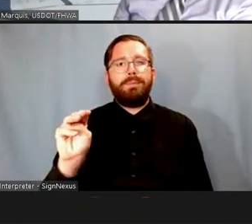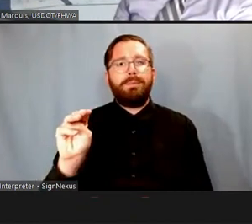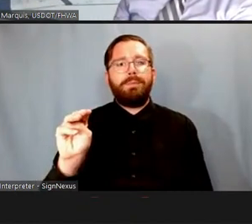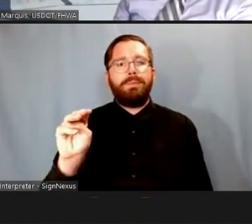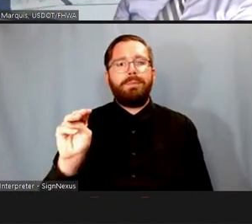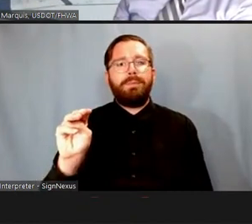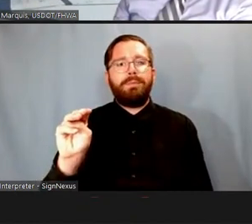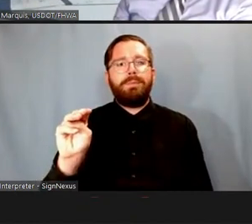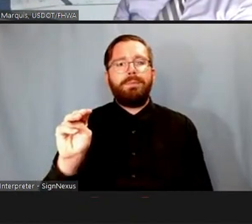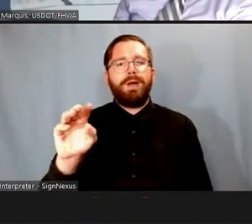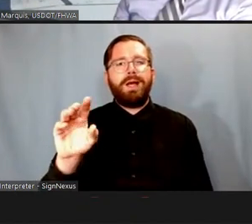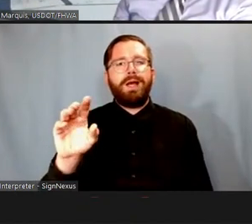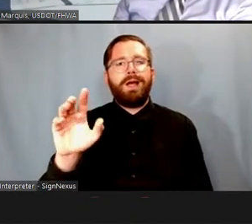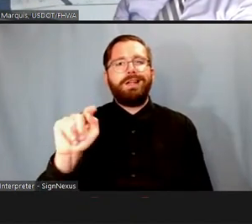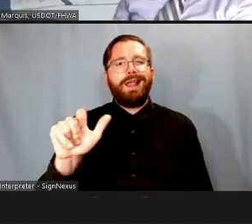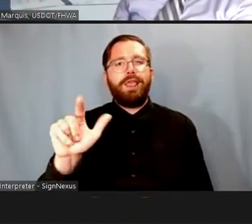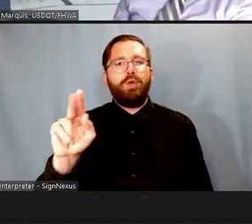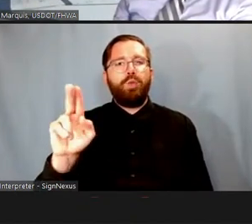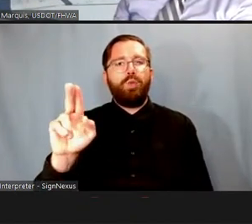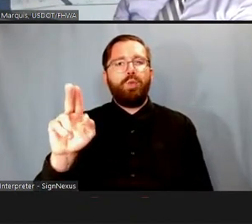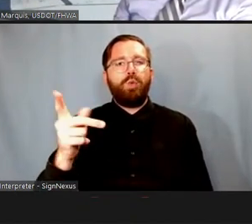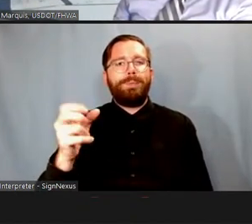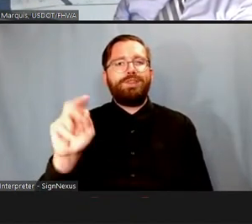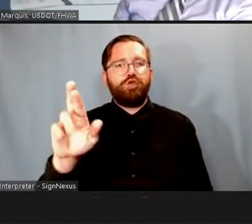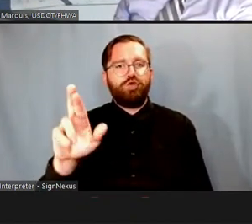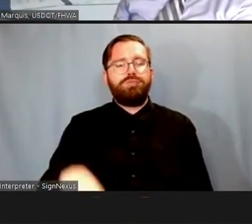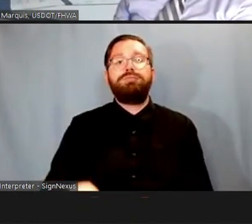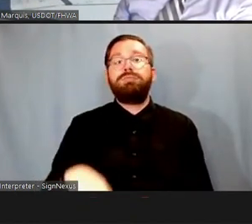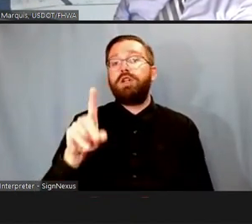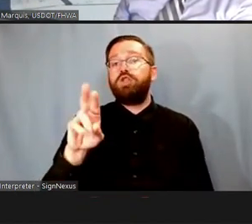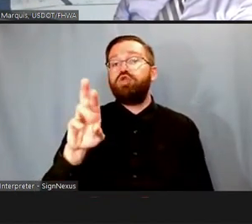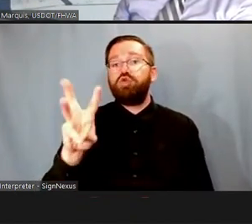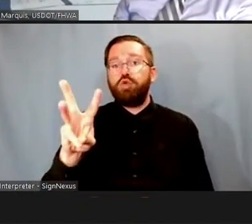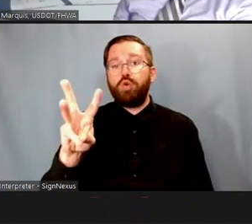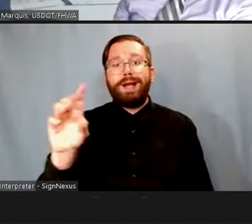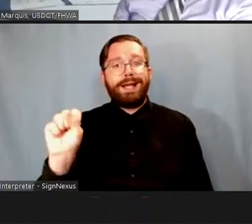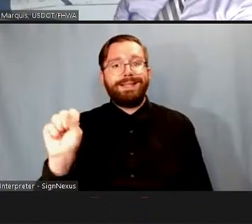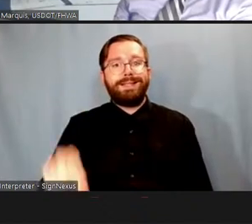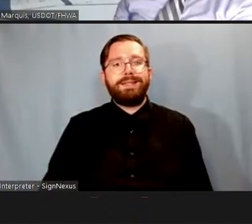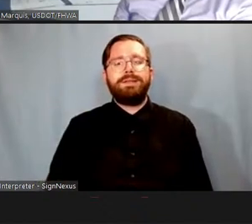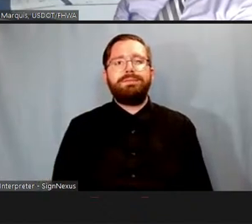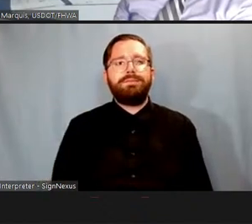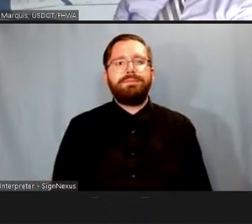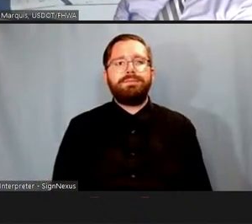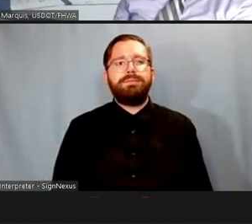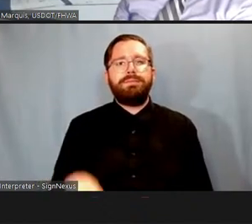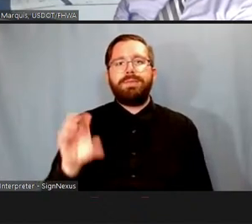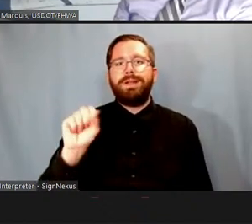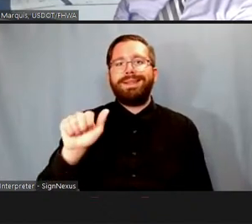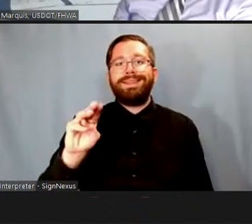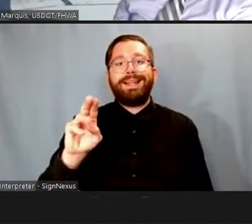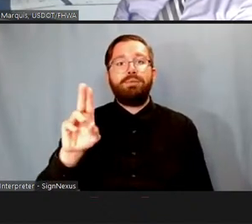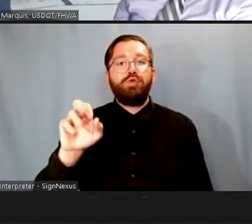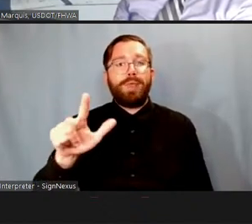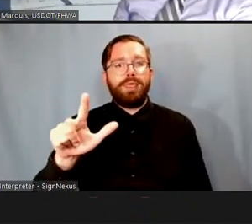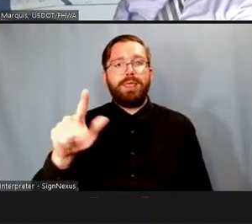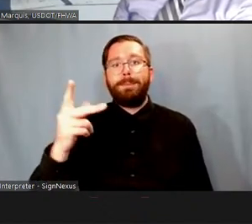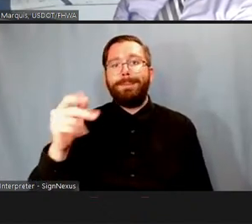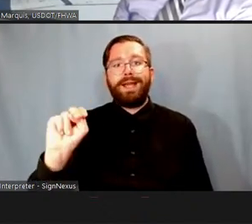to lucter drew s samuel pan